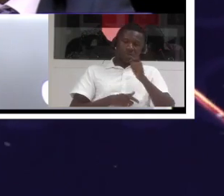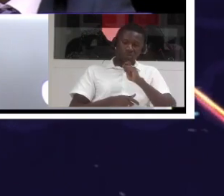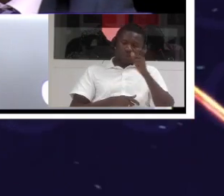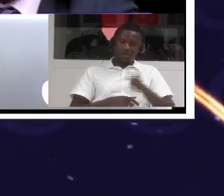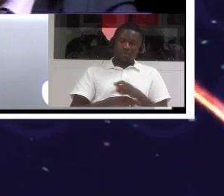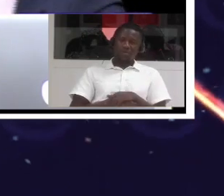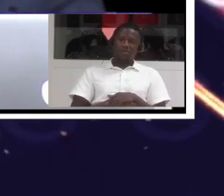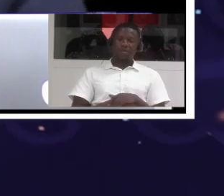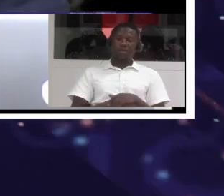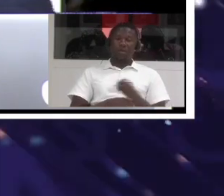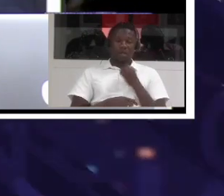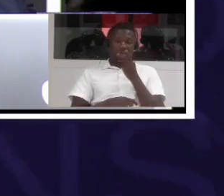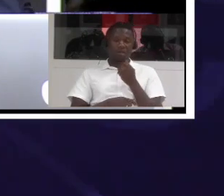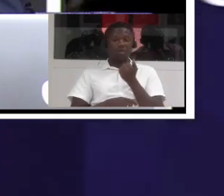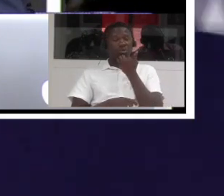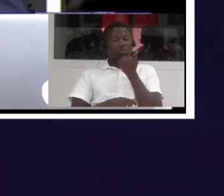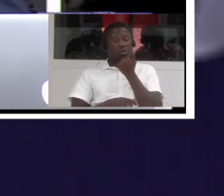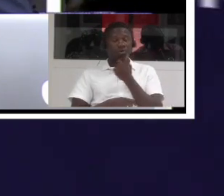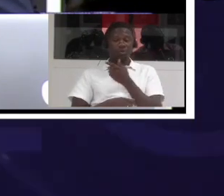were inherited from